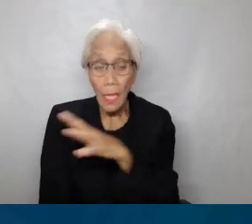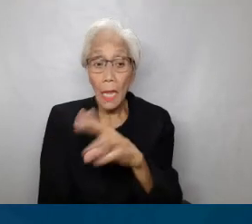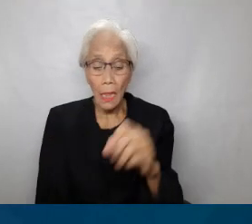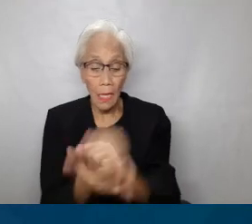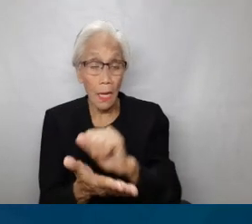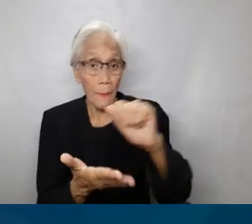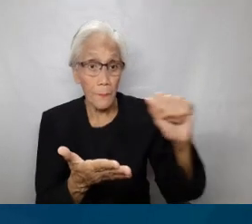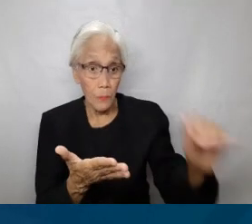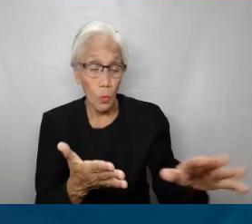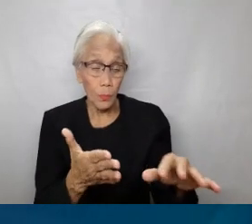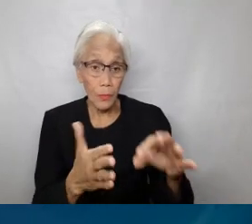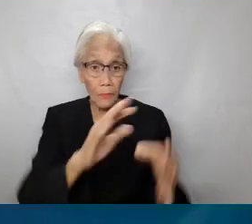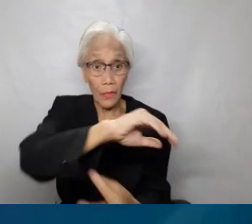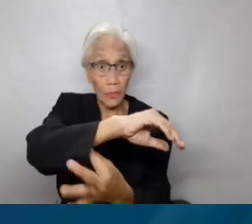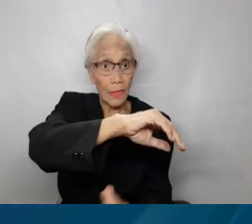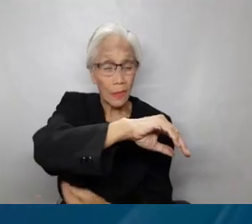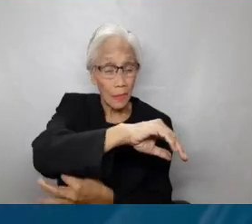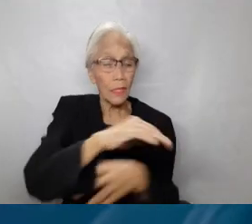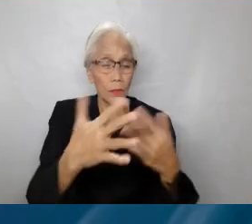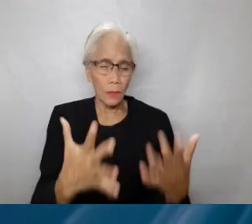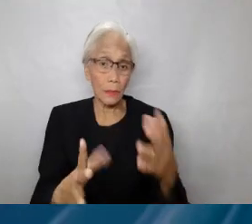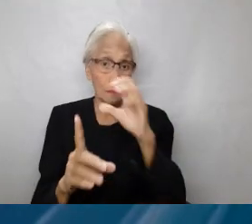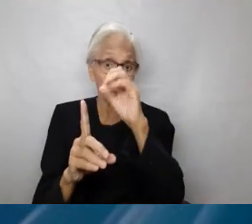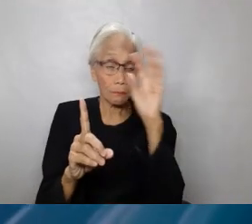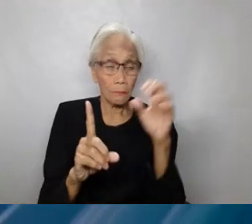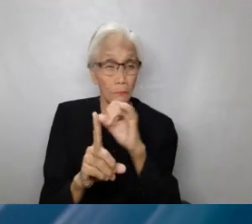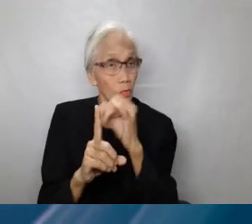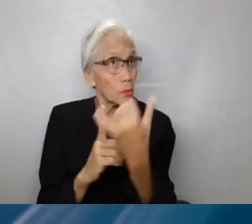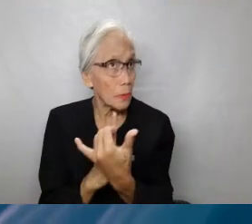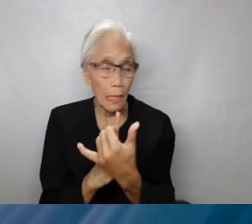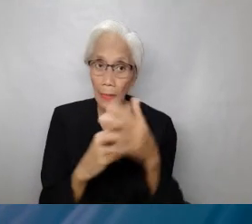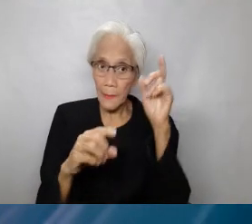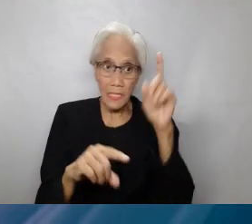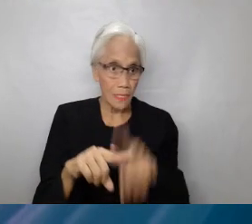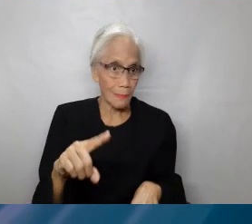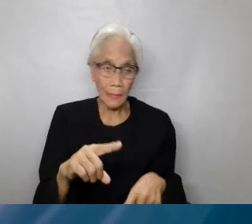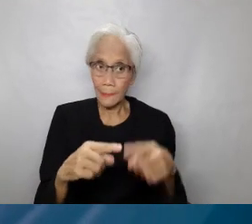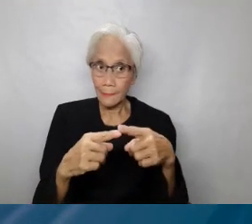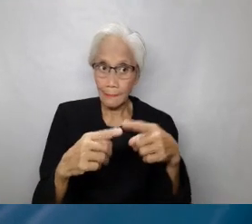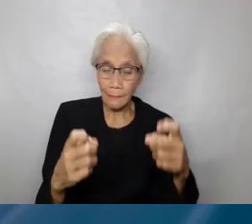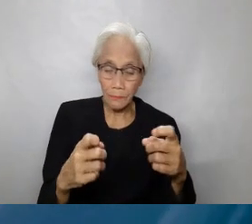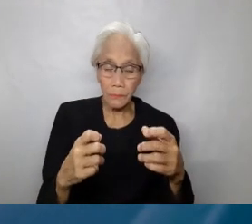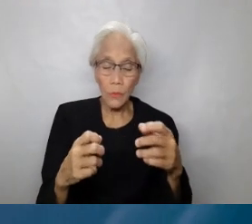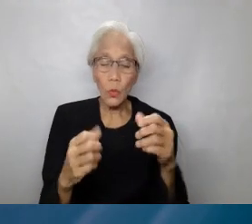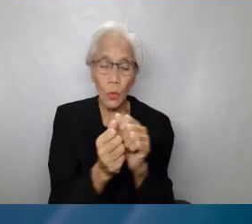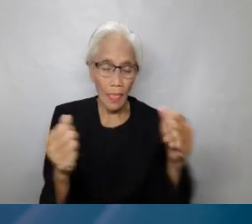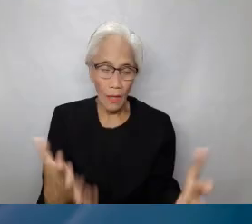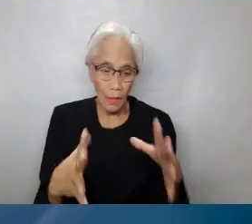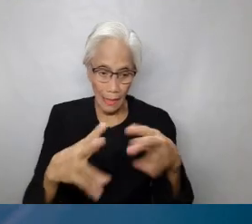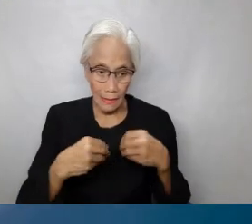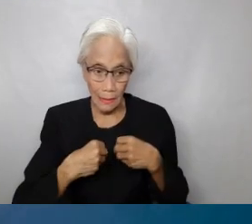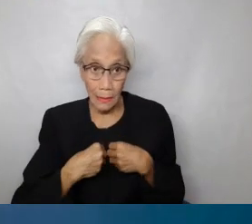and remove the foundations of a civilized society must be combated without